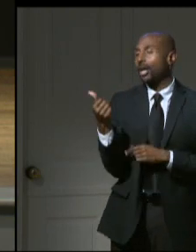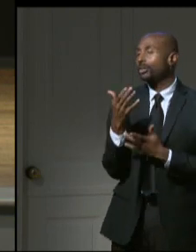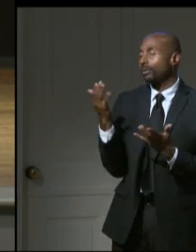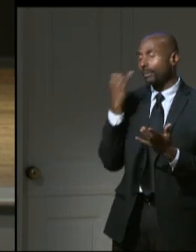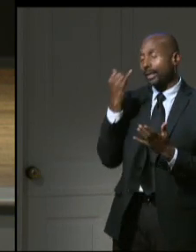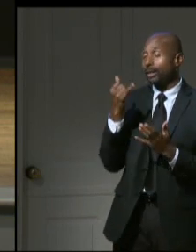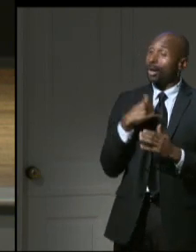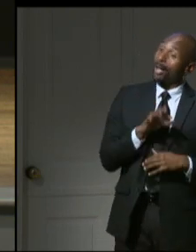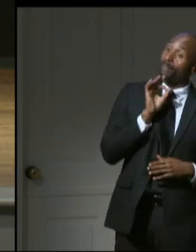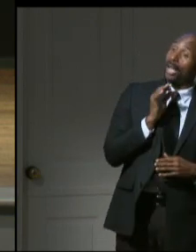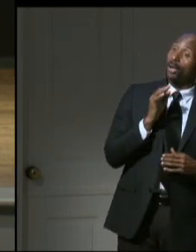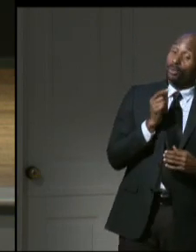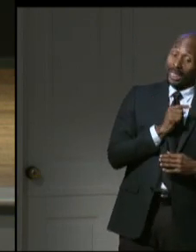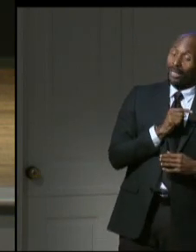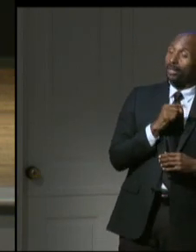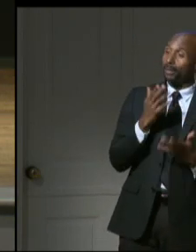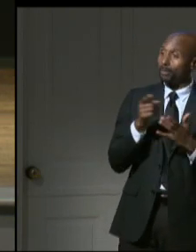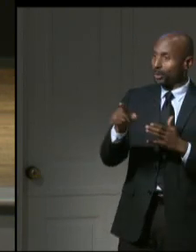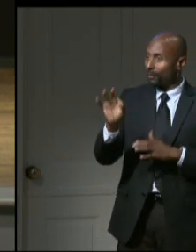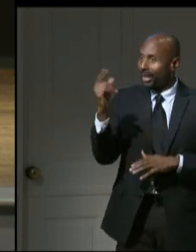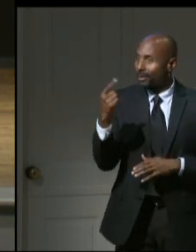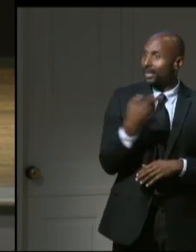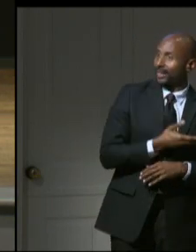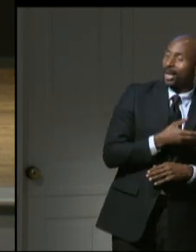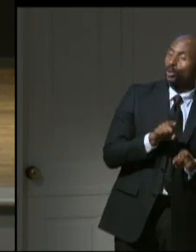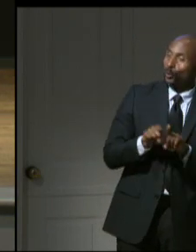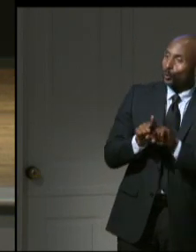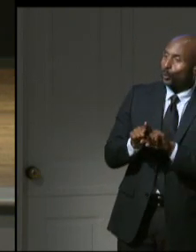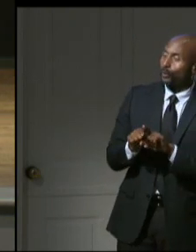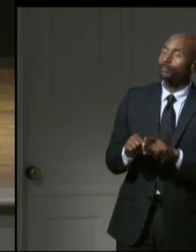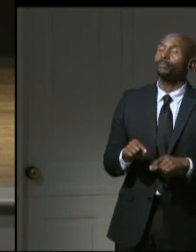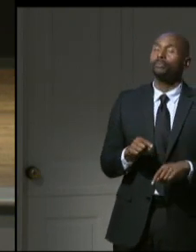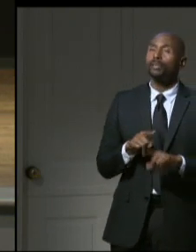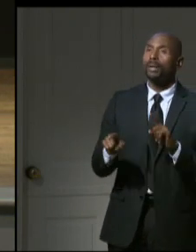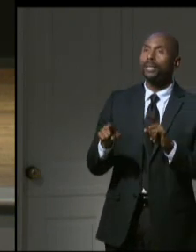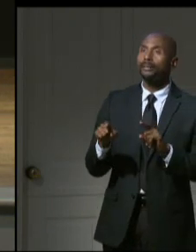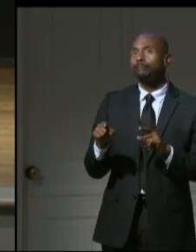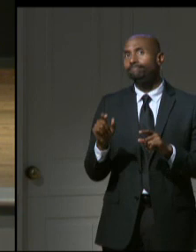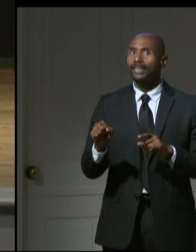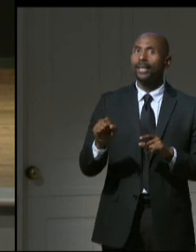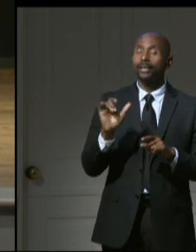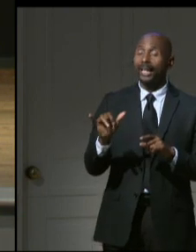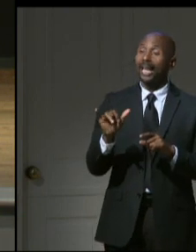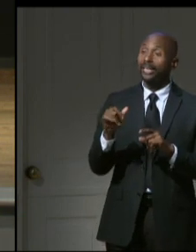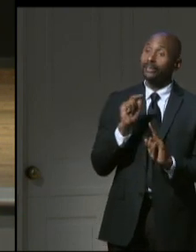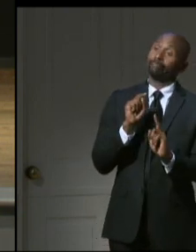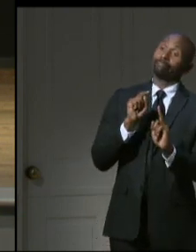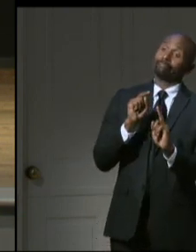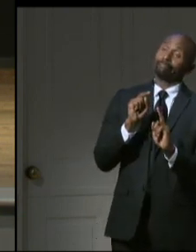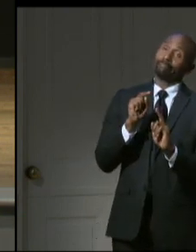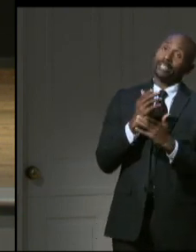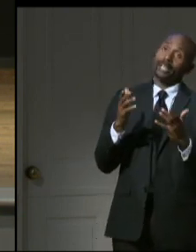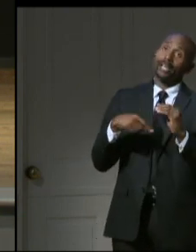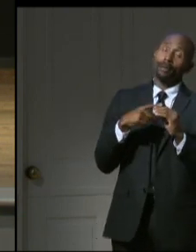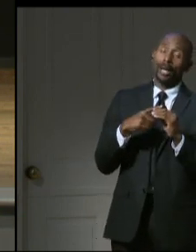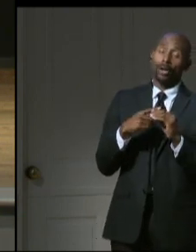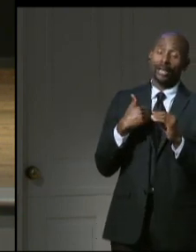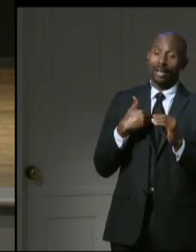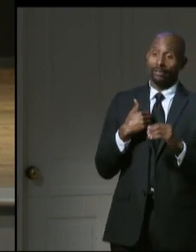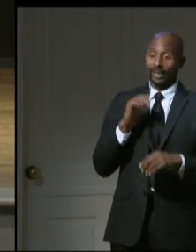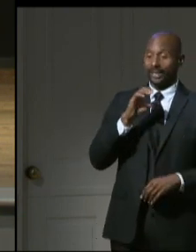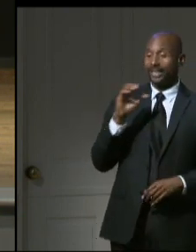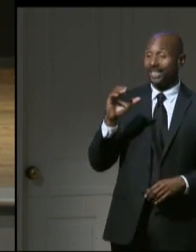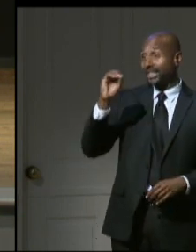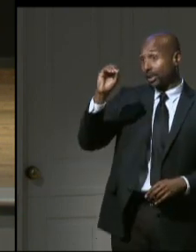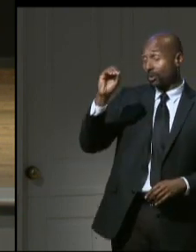found it here, hey, maybe you find something there too. But yeah, that's the crux about having CC0